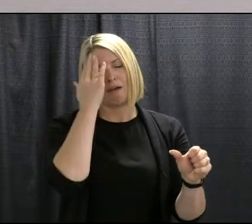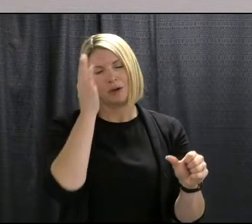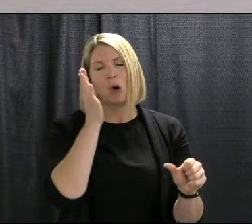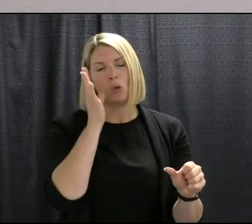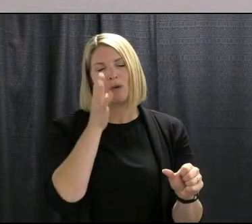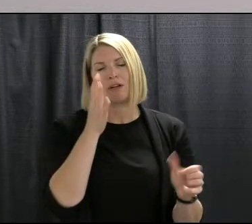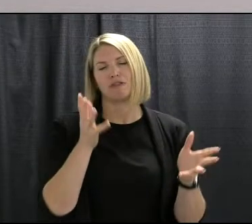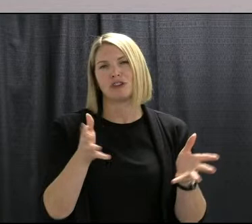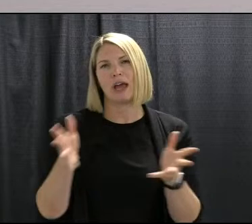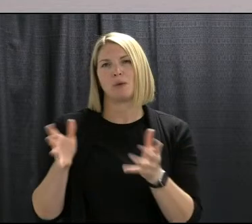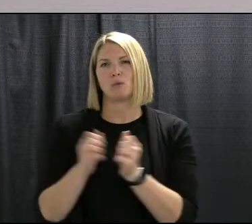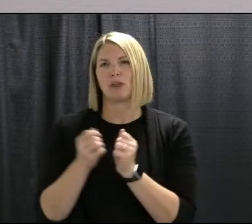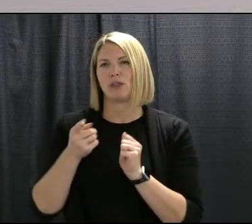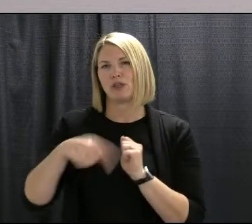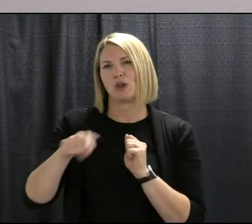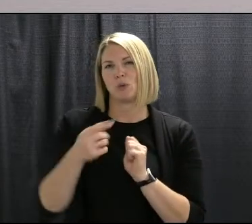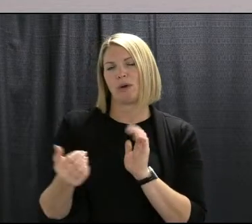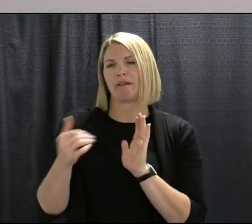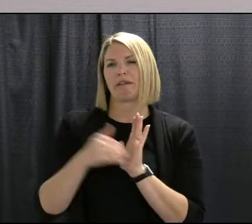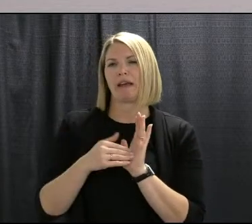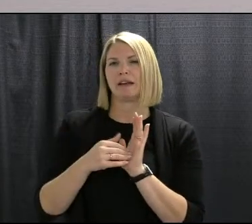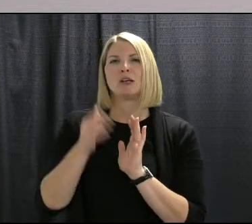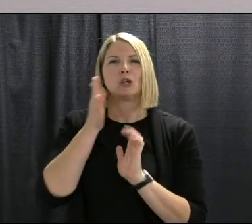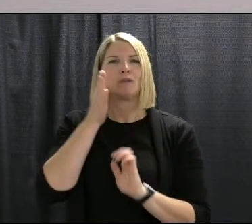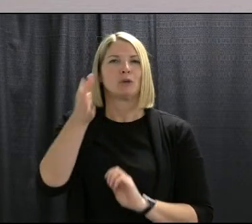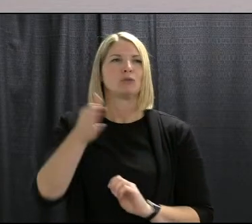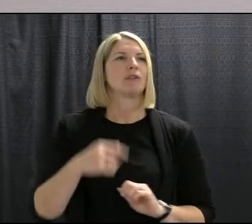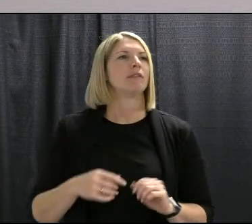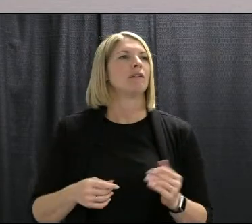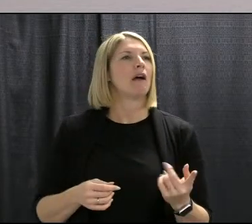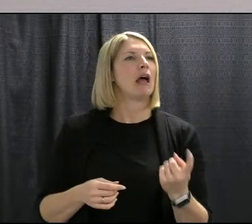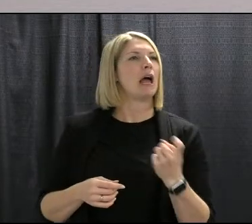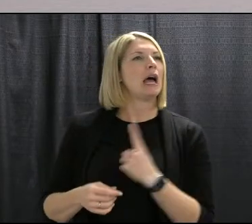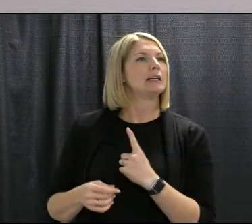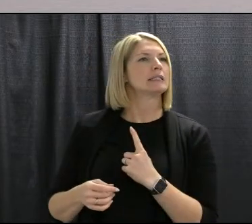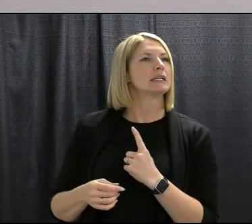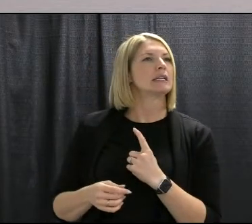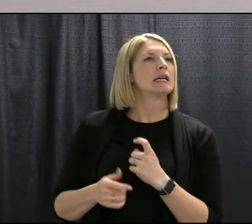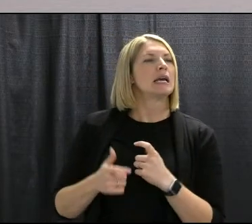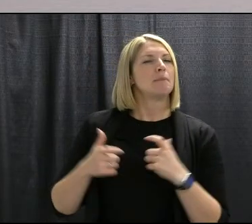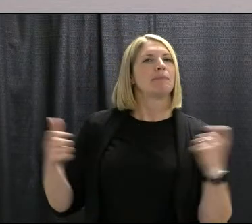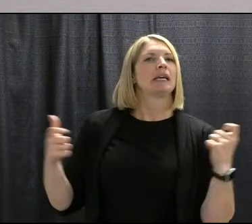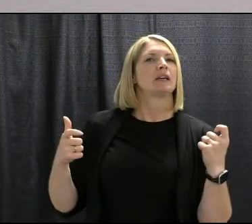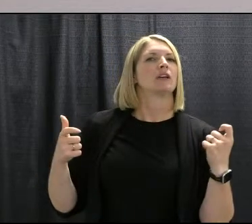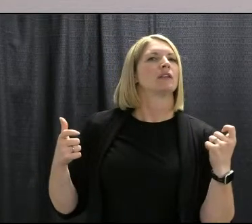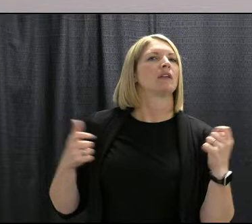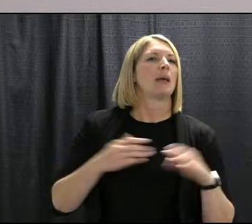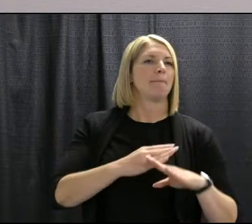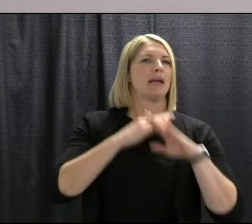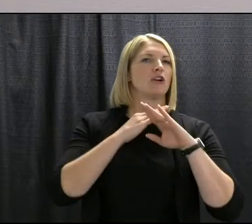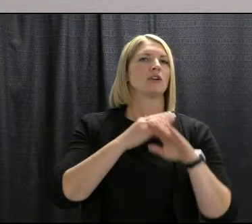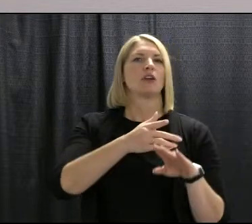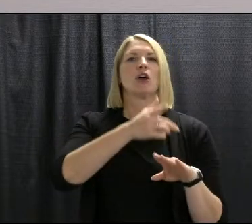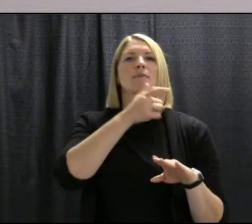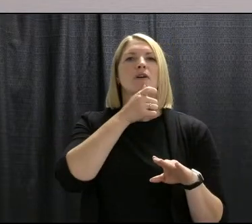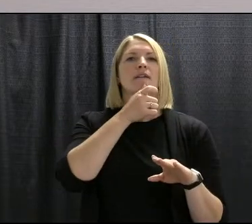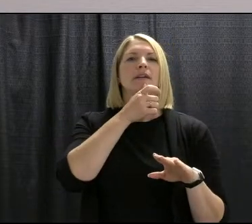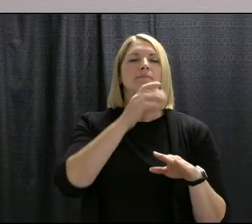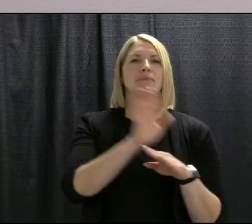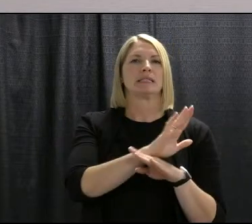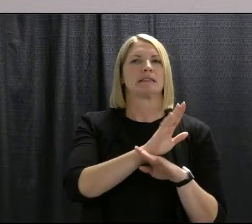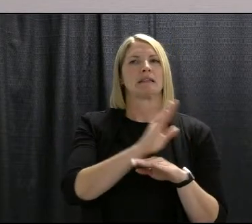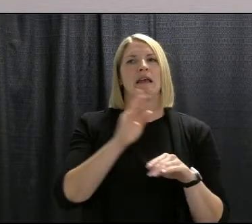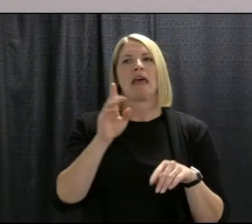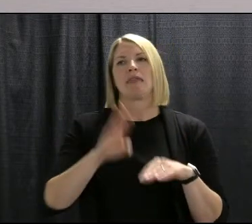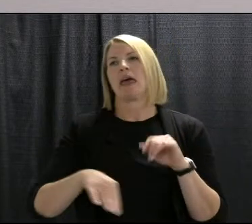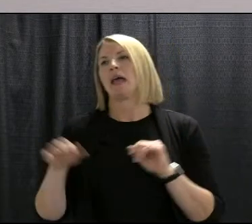the very near future. What are the biggest hurdles to achieving pay equity in the private sector? I think As opposed to this.